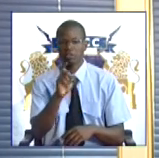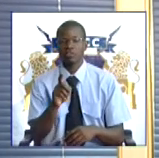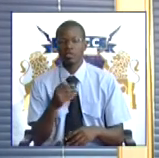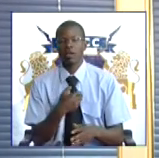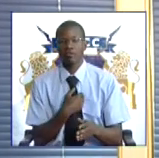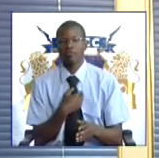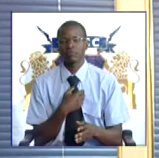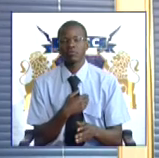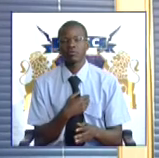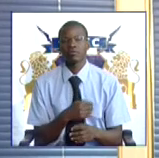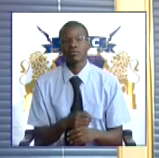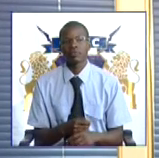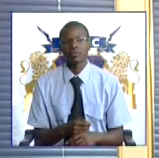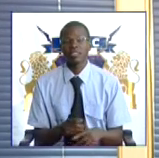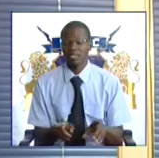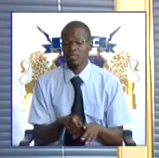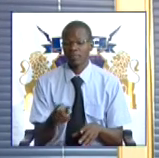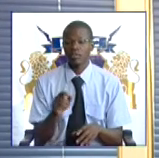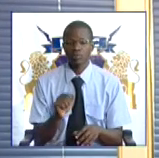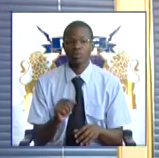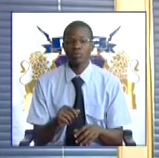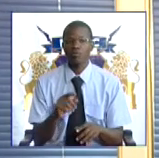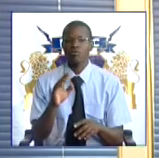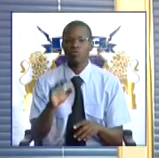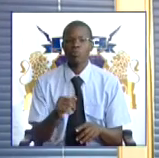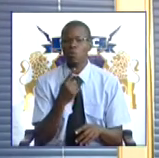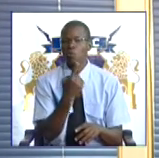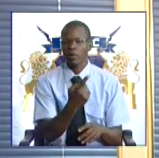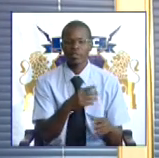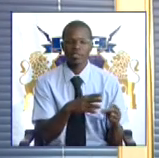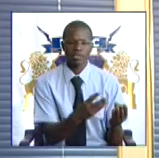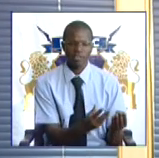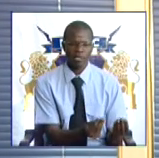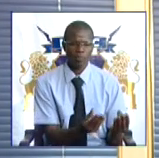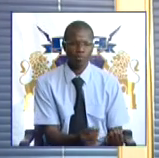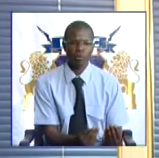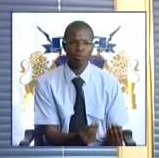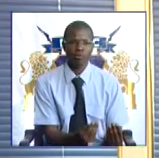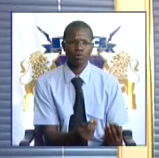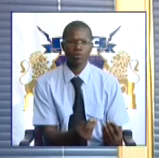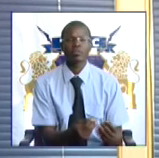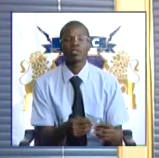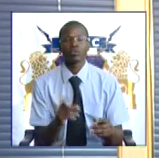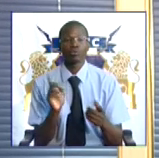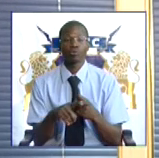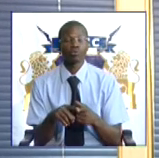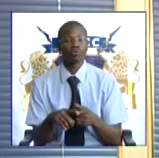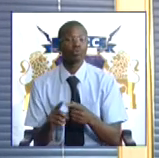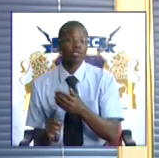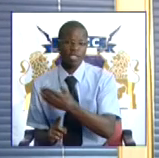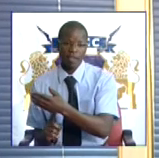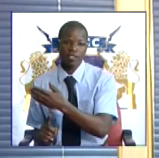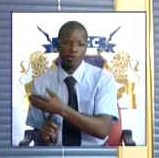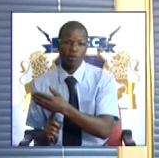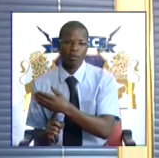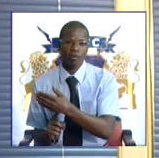simple one-off engagements to more sophisticated operations that take place over time. The important